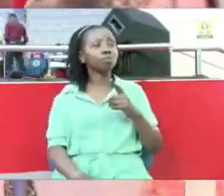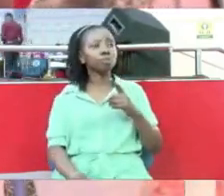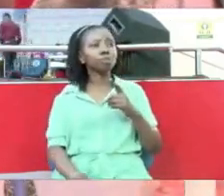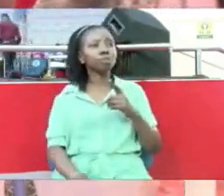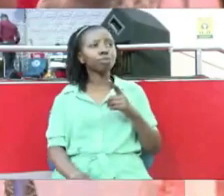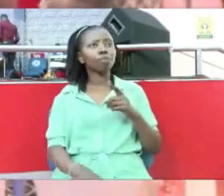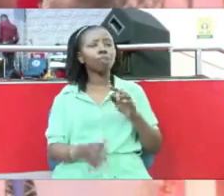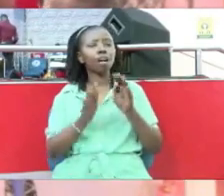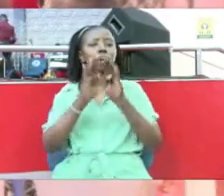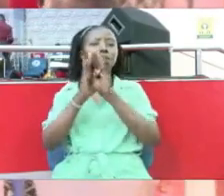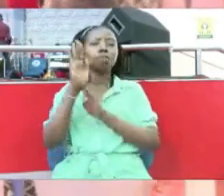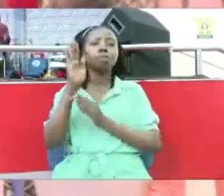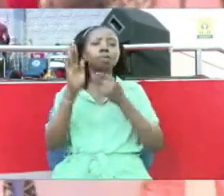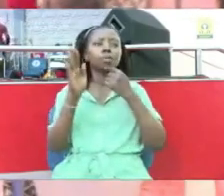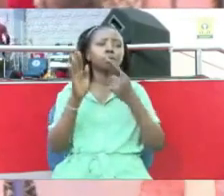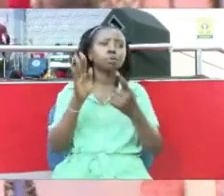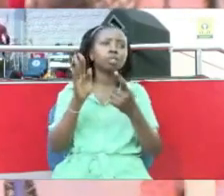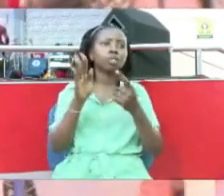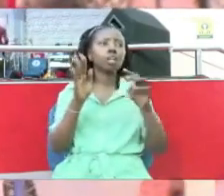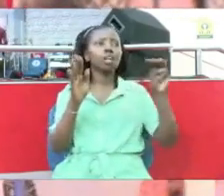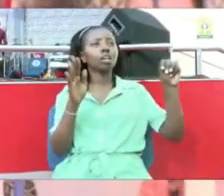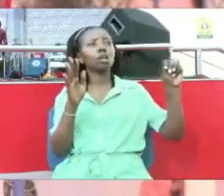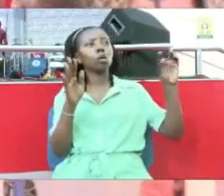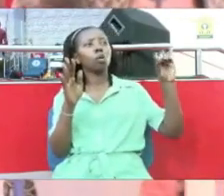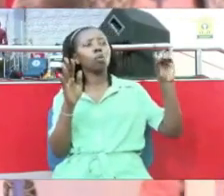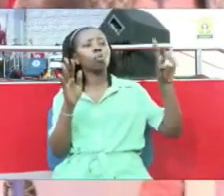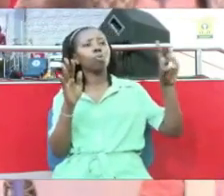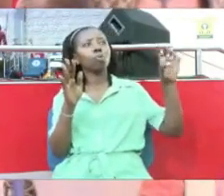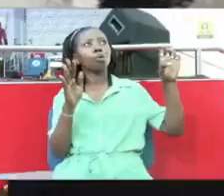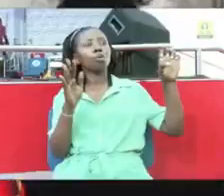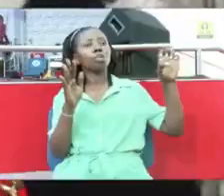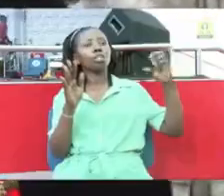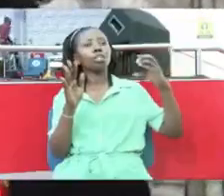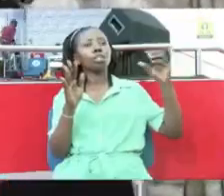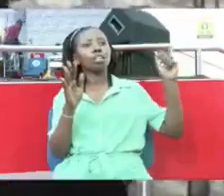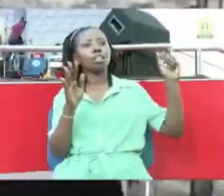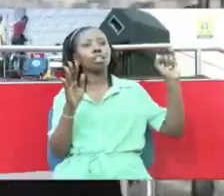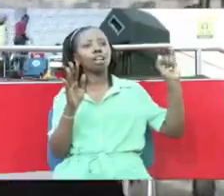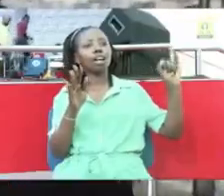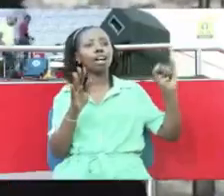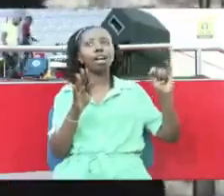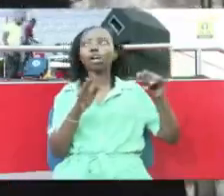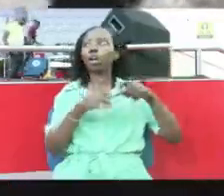The Bible says that Mordecai kept walking in the courtyard of King Xerxes.